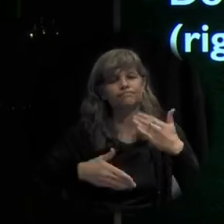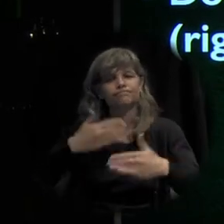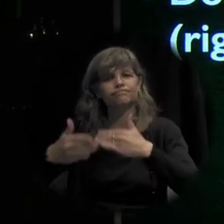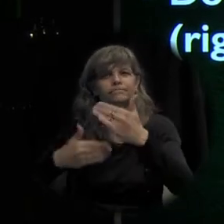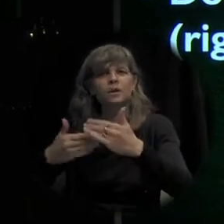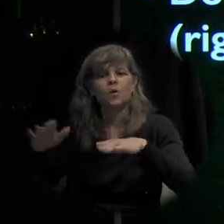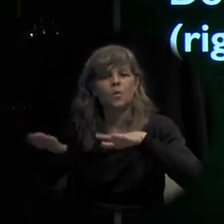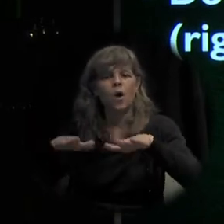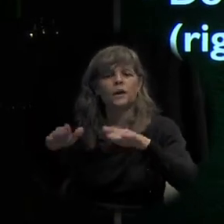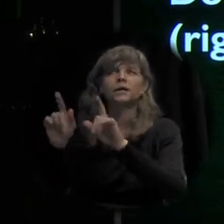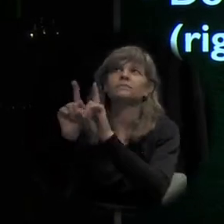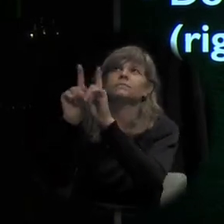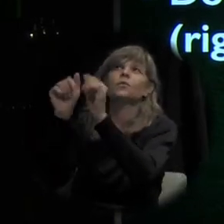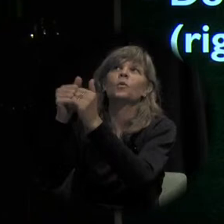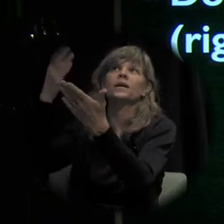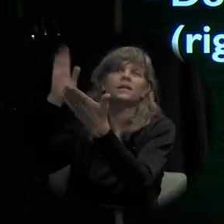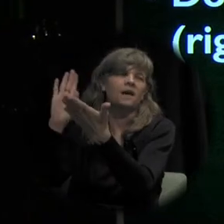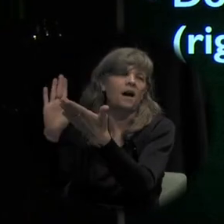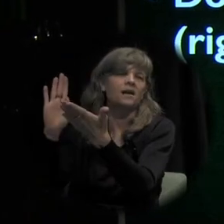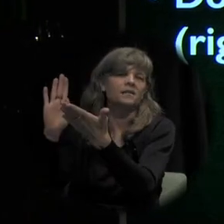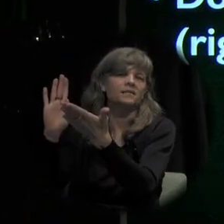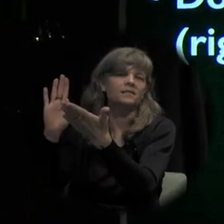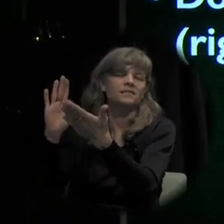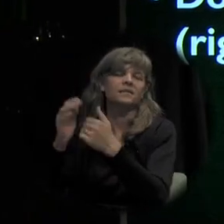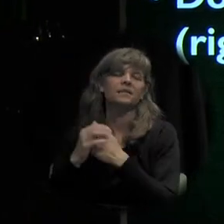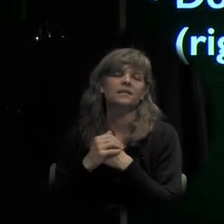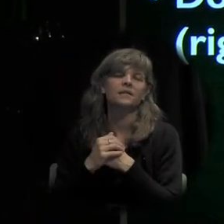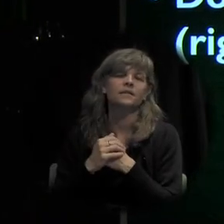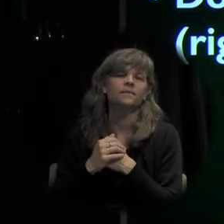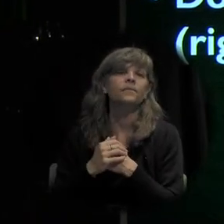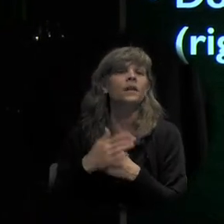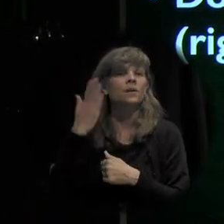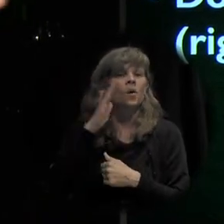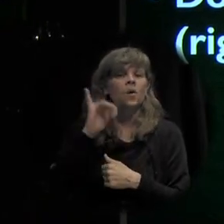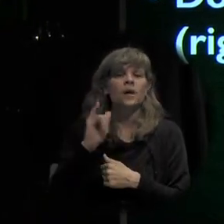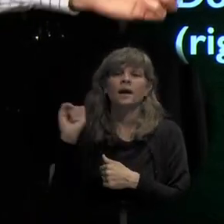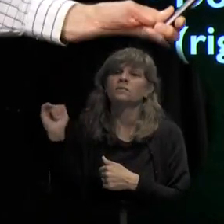to see His life. By the way, we fail, don't we?